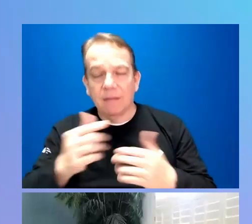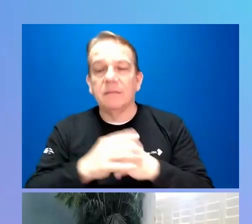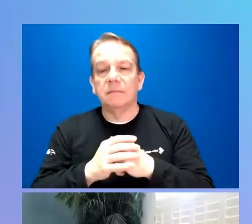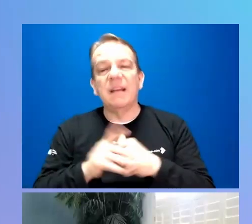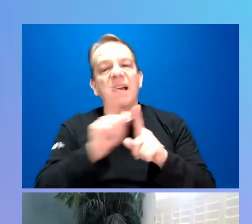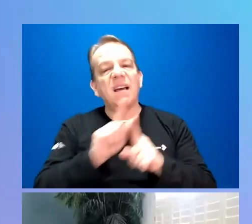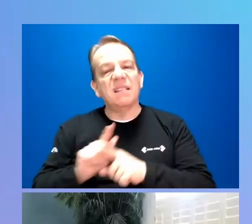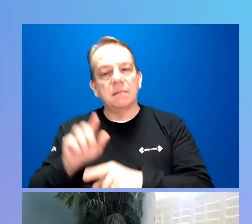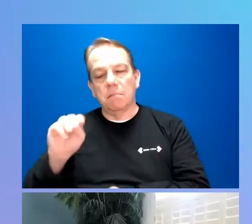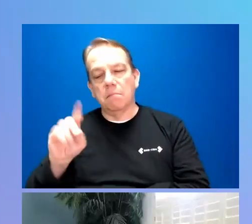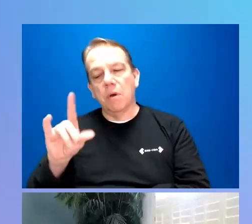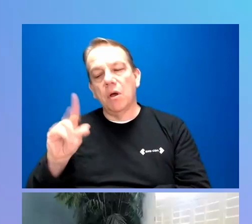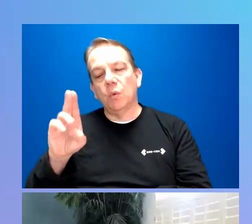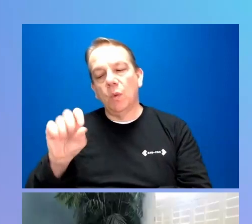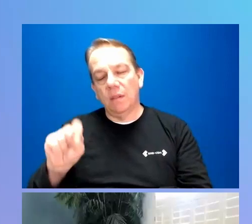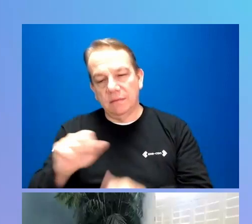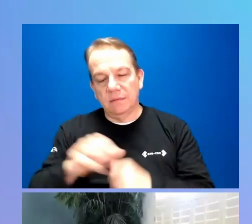would finish a piece.